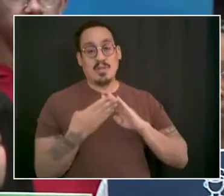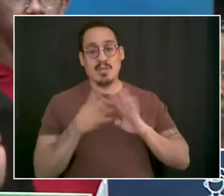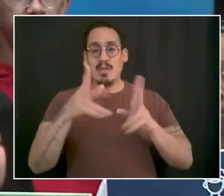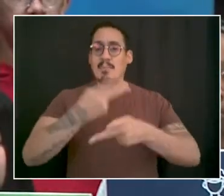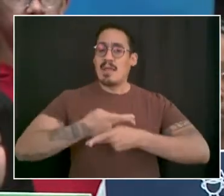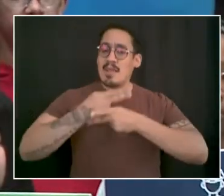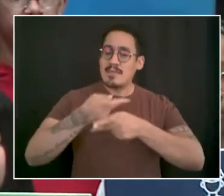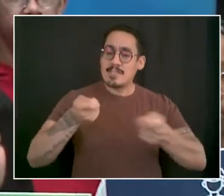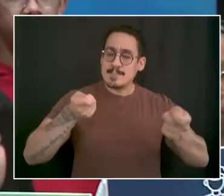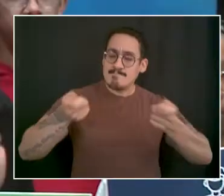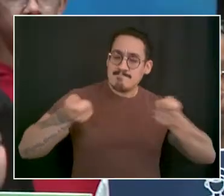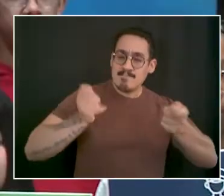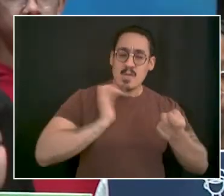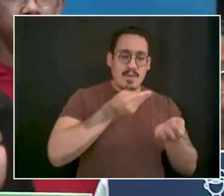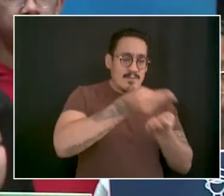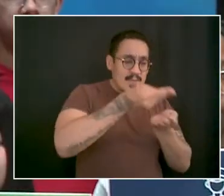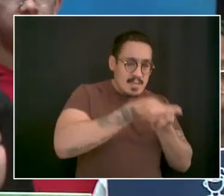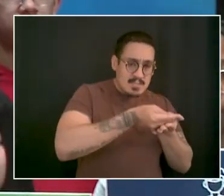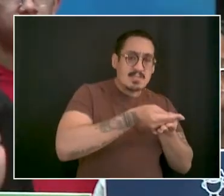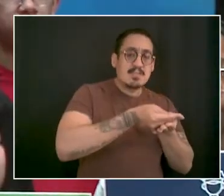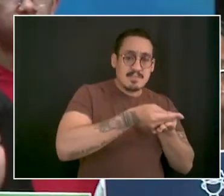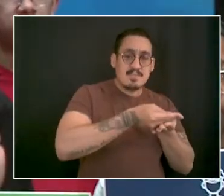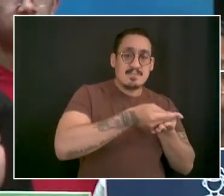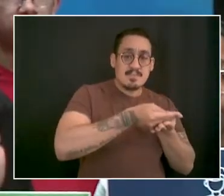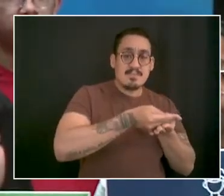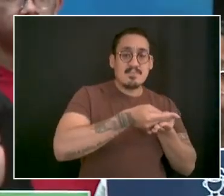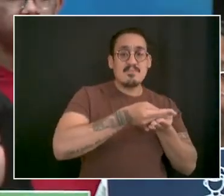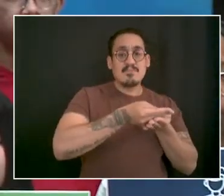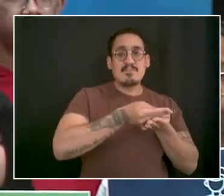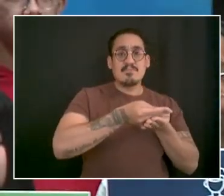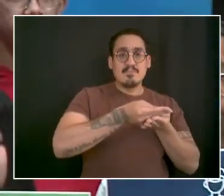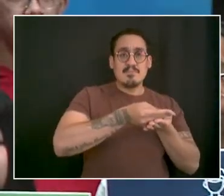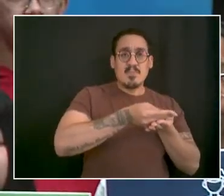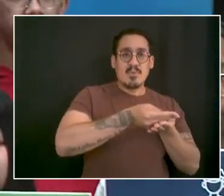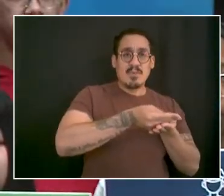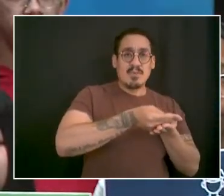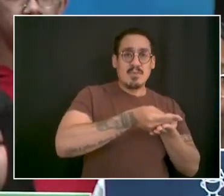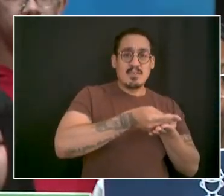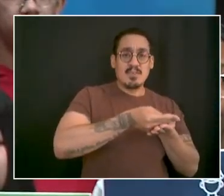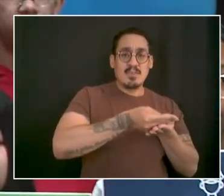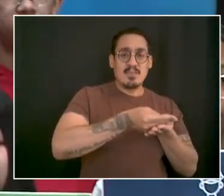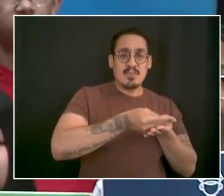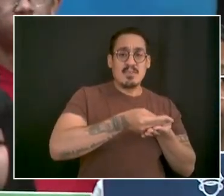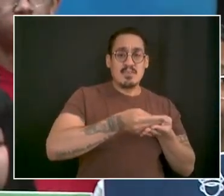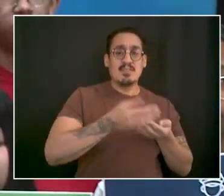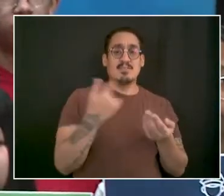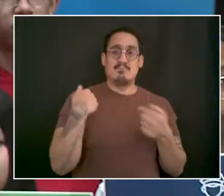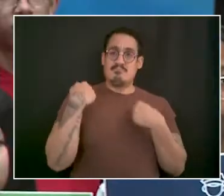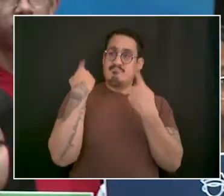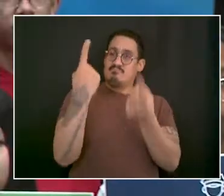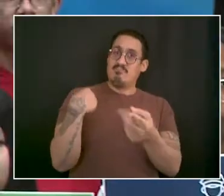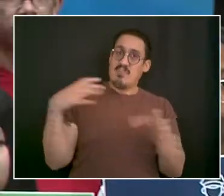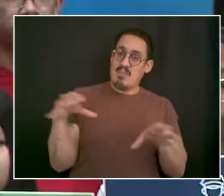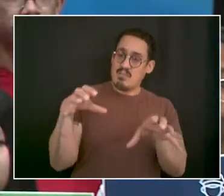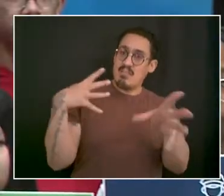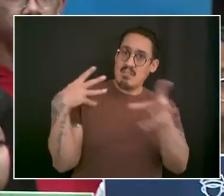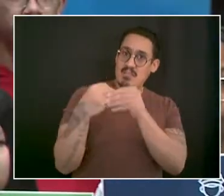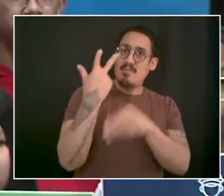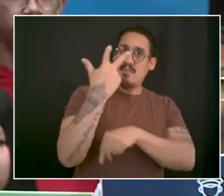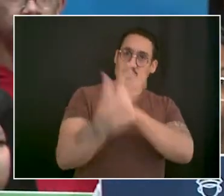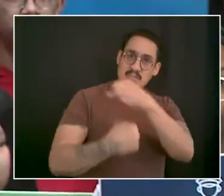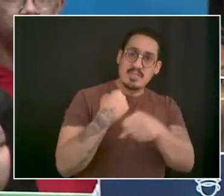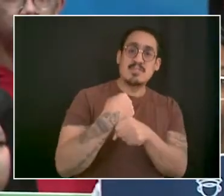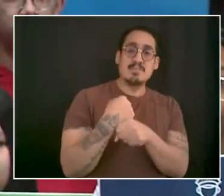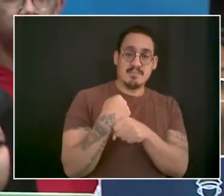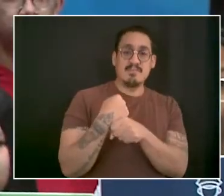managing our city finances and the role that OMB and Jock you have done for 3 years and 4 months, you have served this city